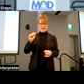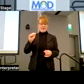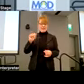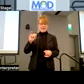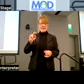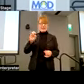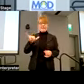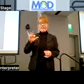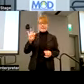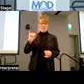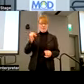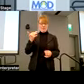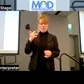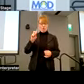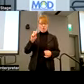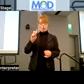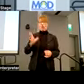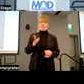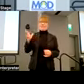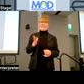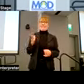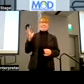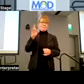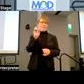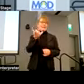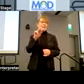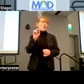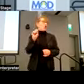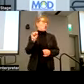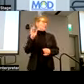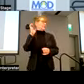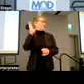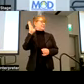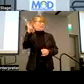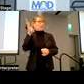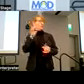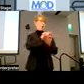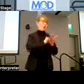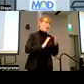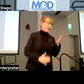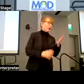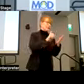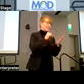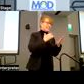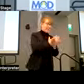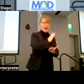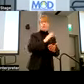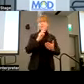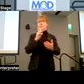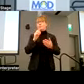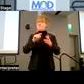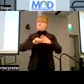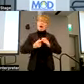our esteemed keynote speaker. Lainey is a disability rights lawyer, author, and pioneer in both the digital